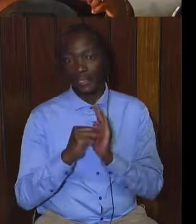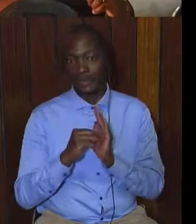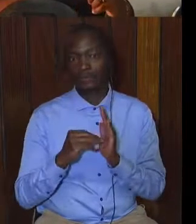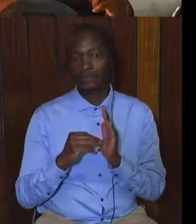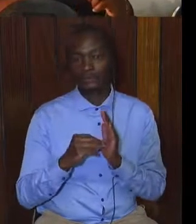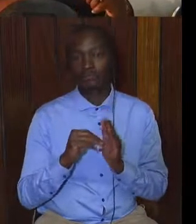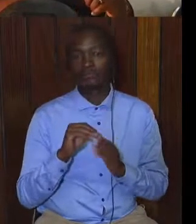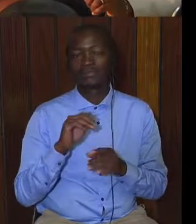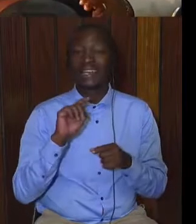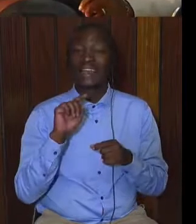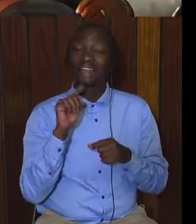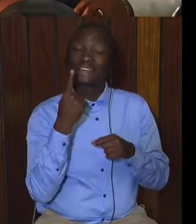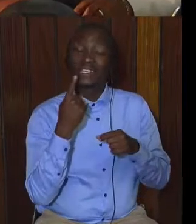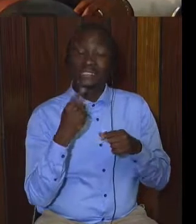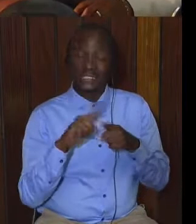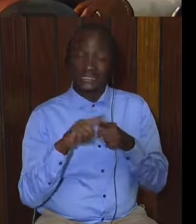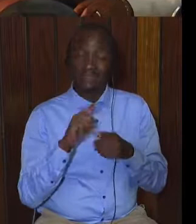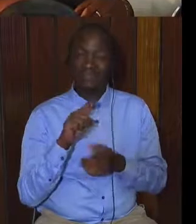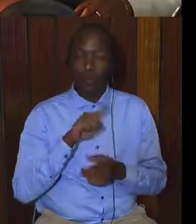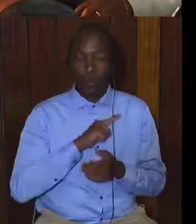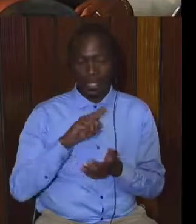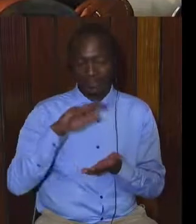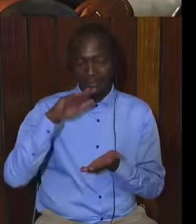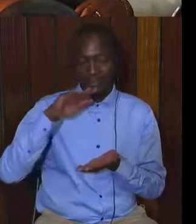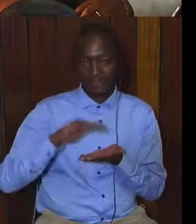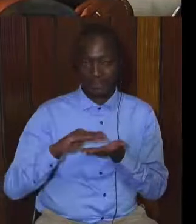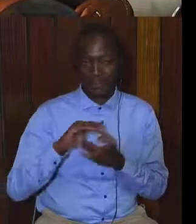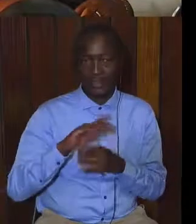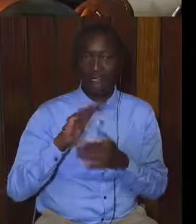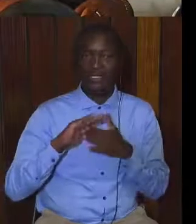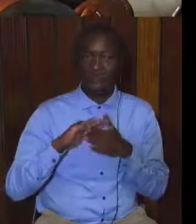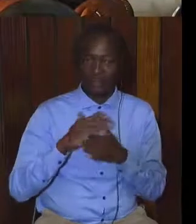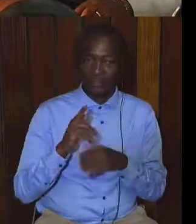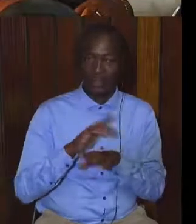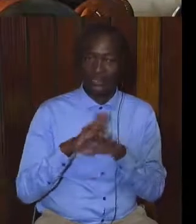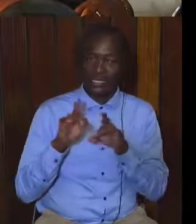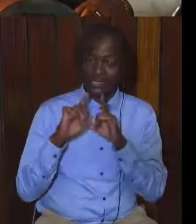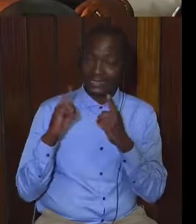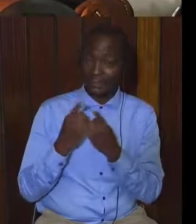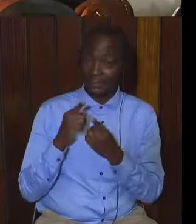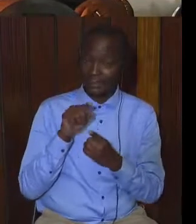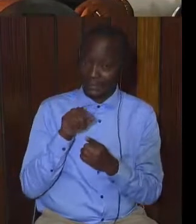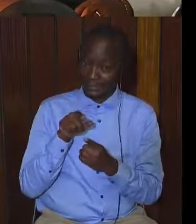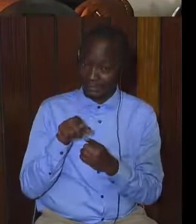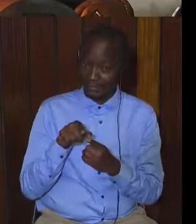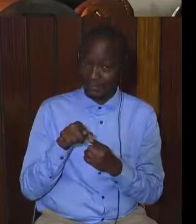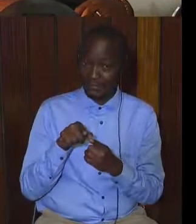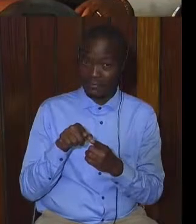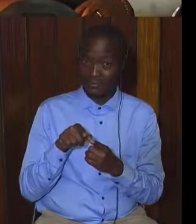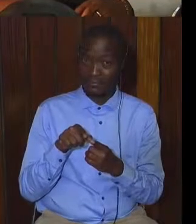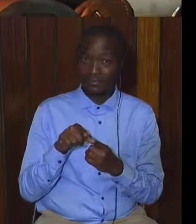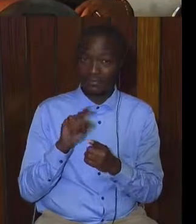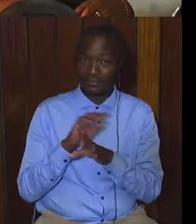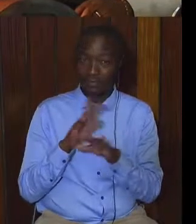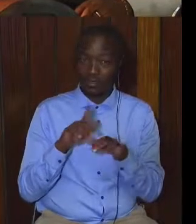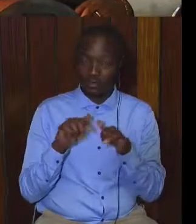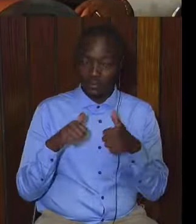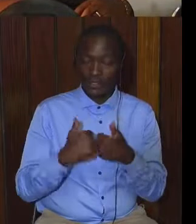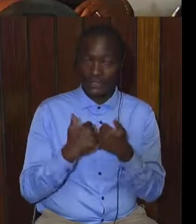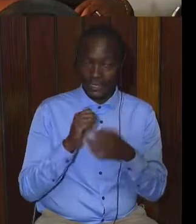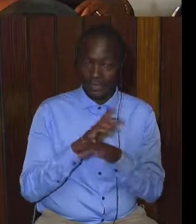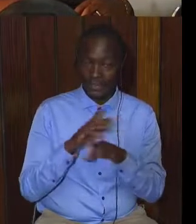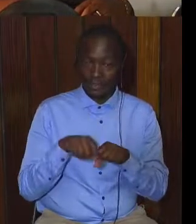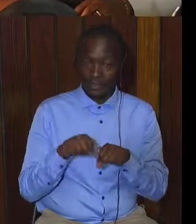Firstly, the reason for the downward adjustment is that the department, because of the challenges of